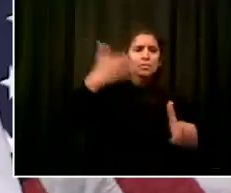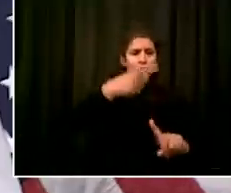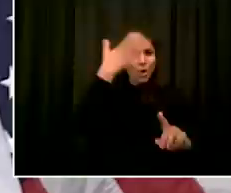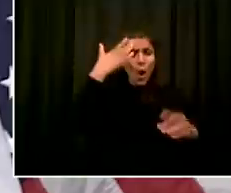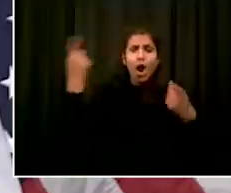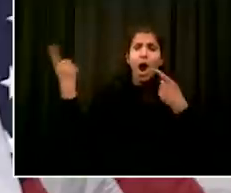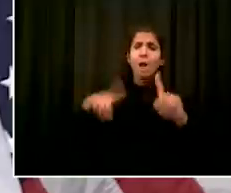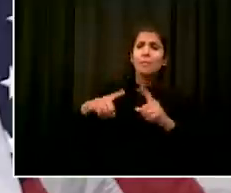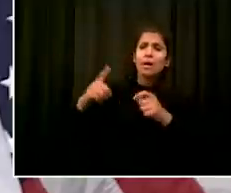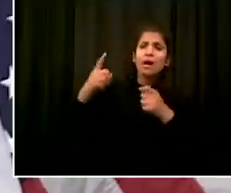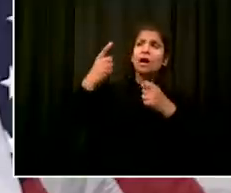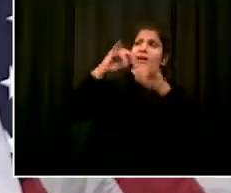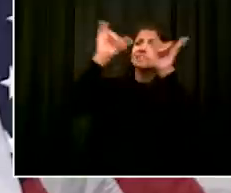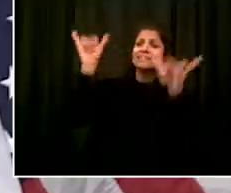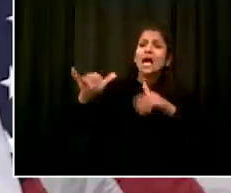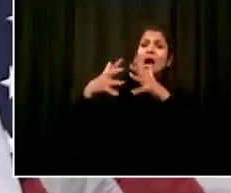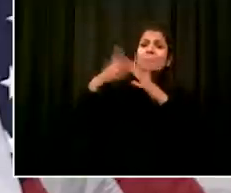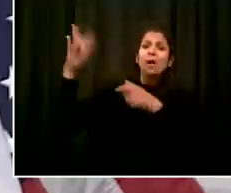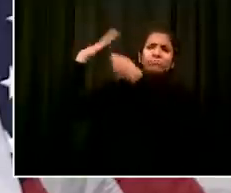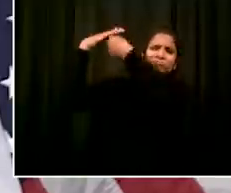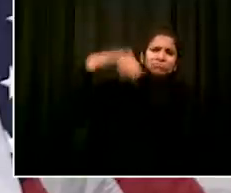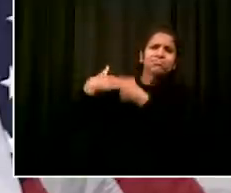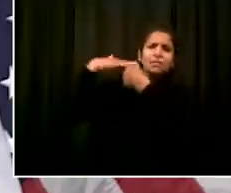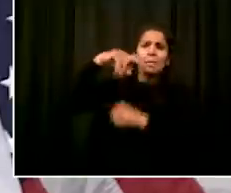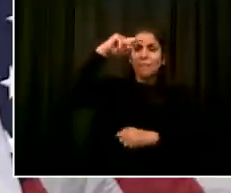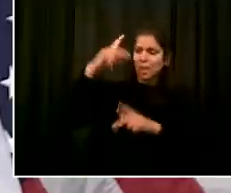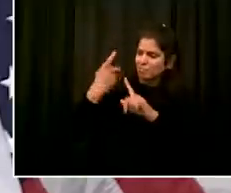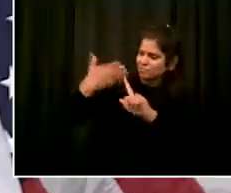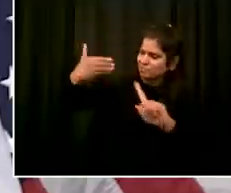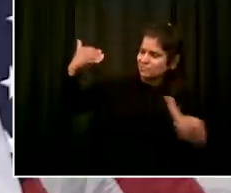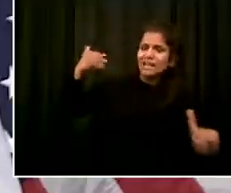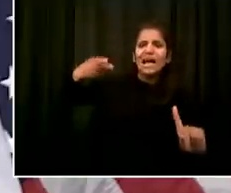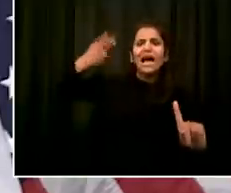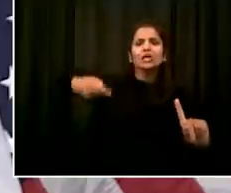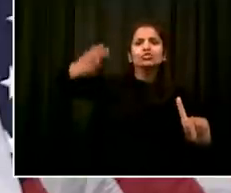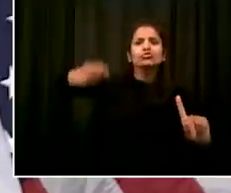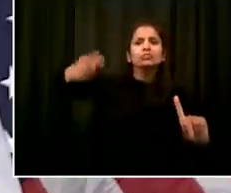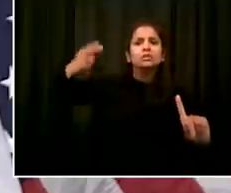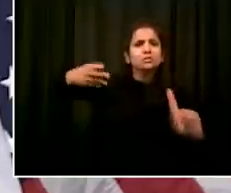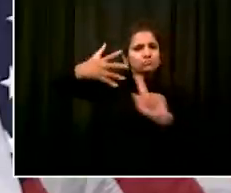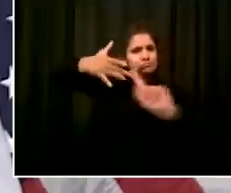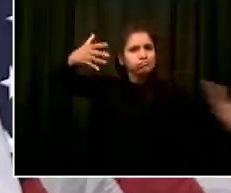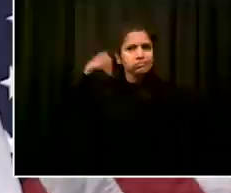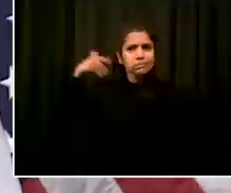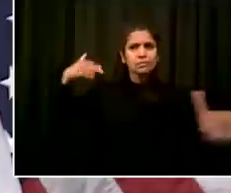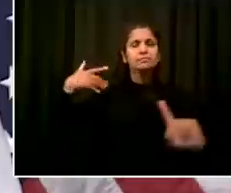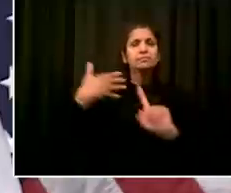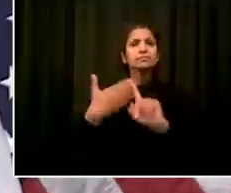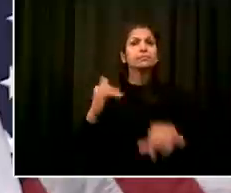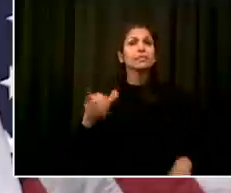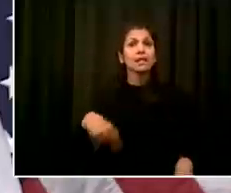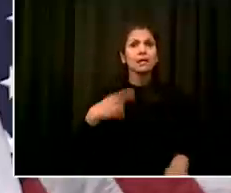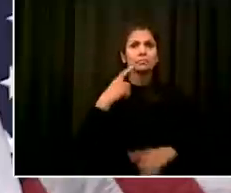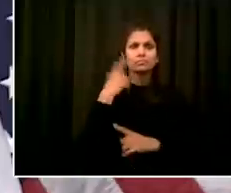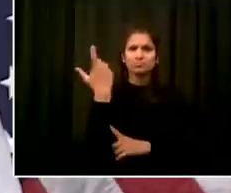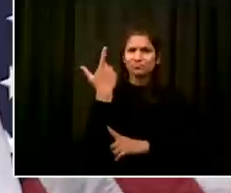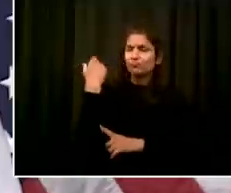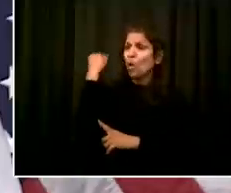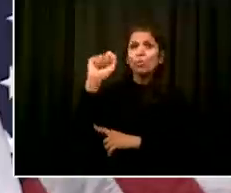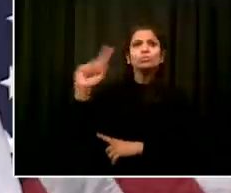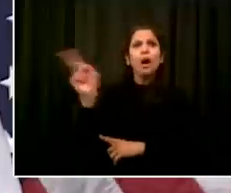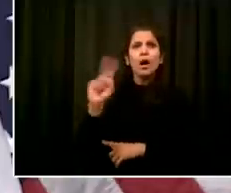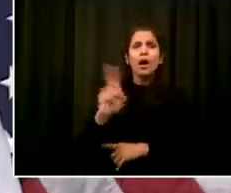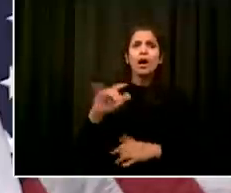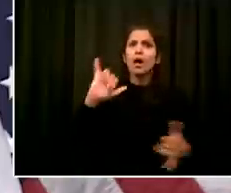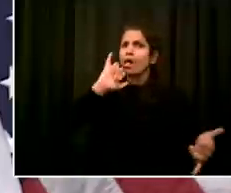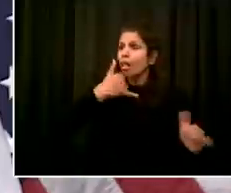maximum respect for peaceful protest, but no tolerance for violence, no tolerance for criminality. And I'll tell you, it